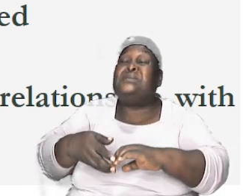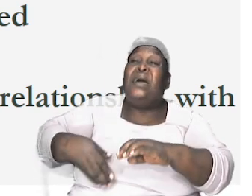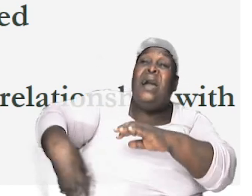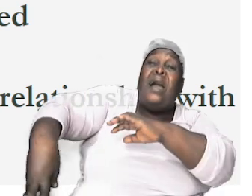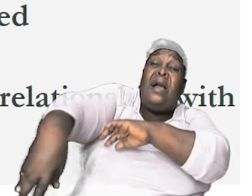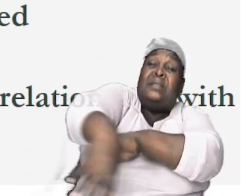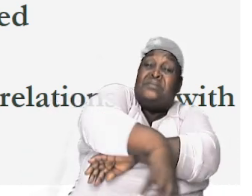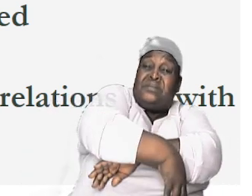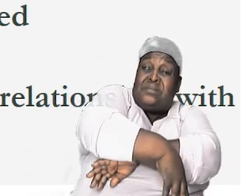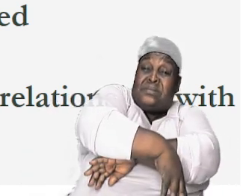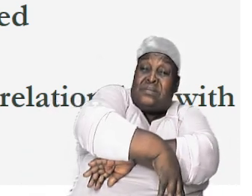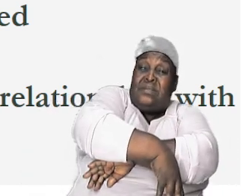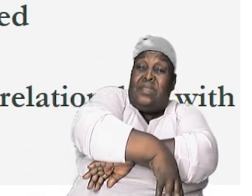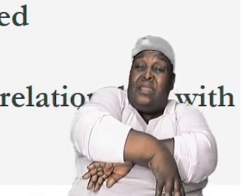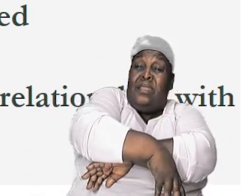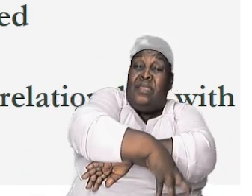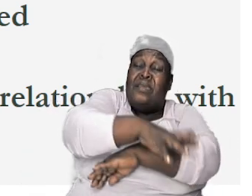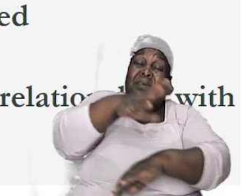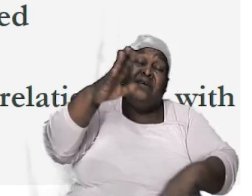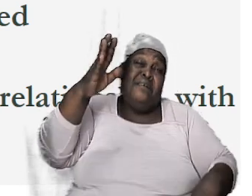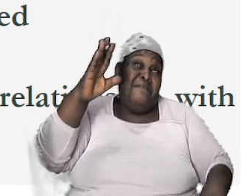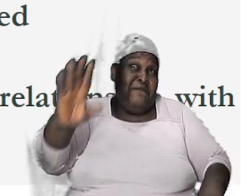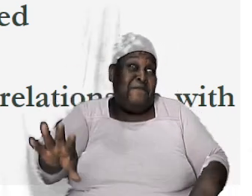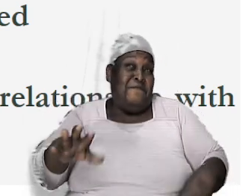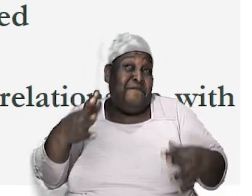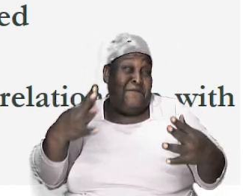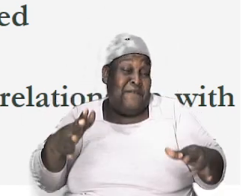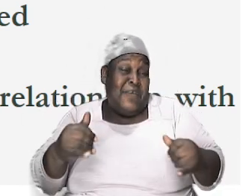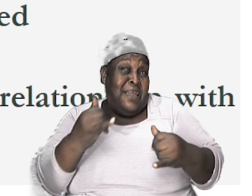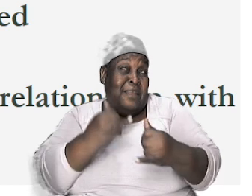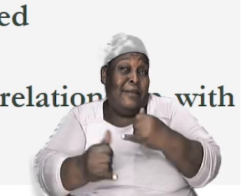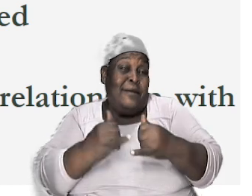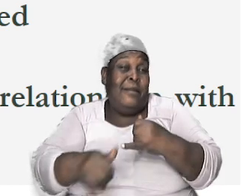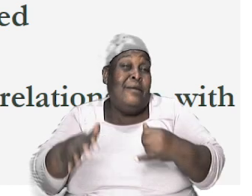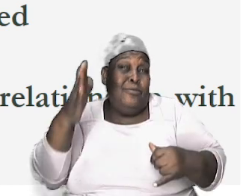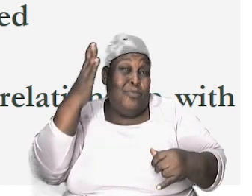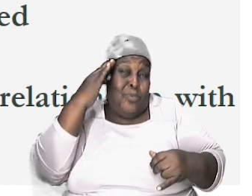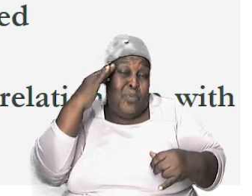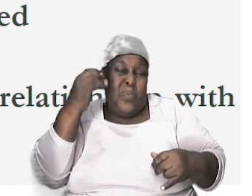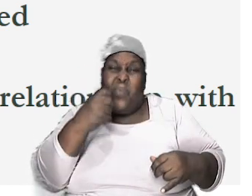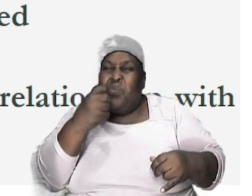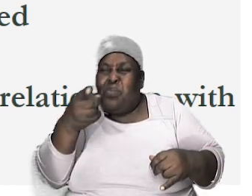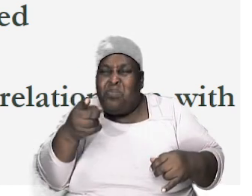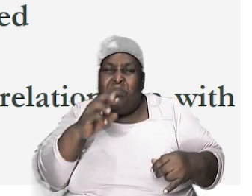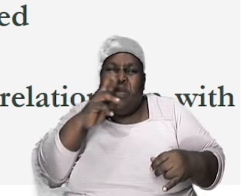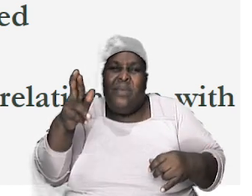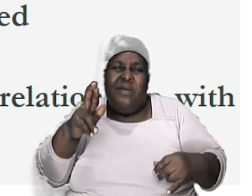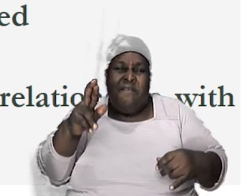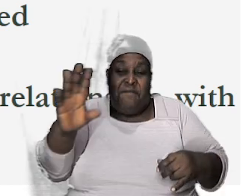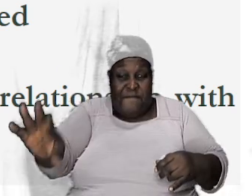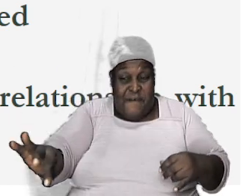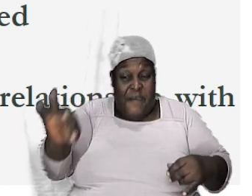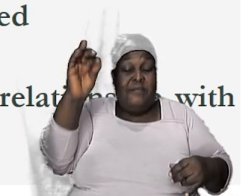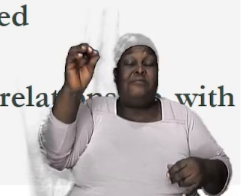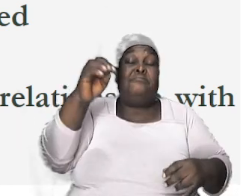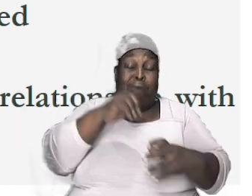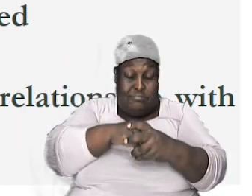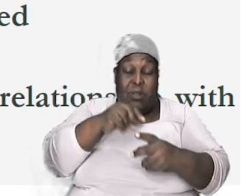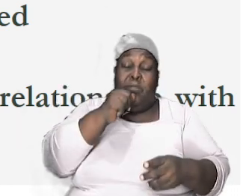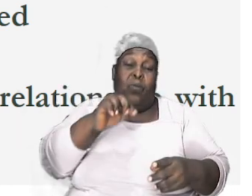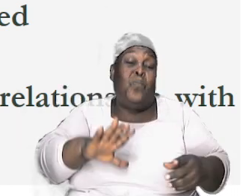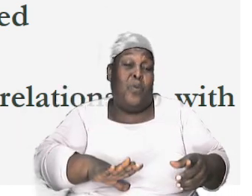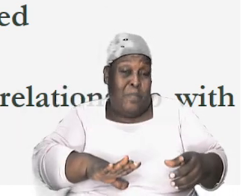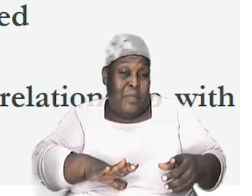finally acknowledged that who he was. So we see that in the woman, she has an inner desire for something that